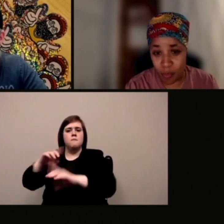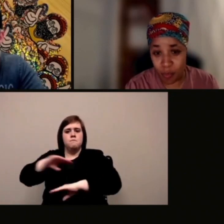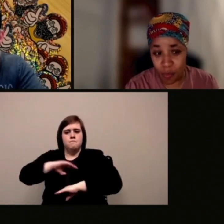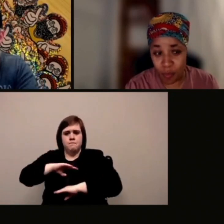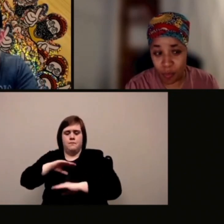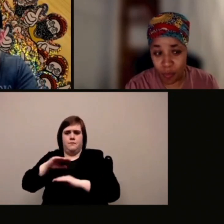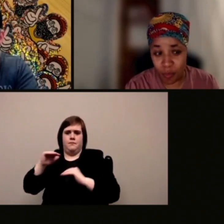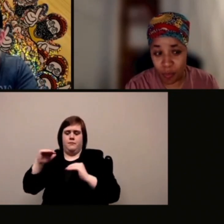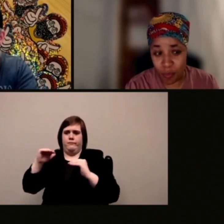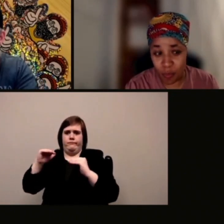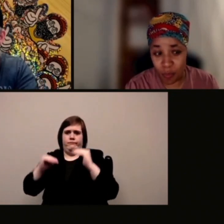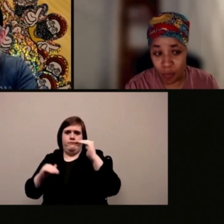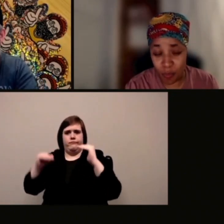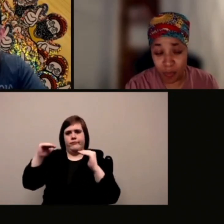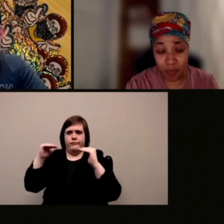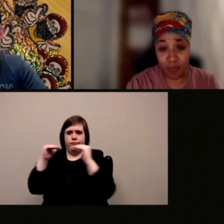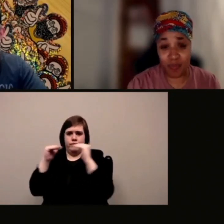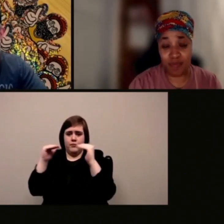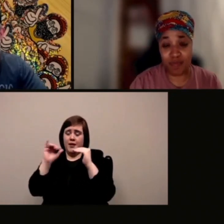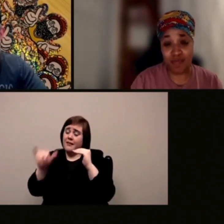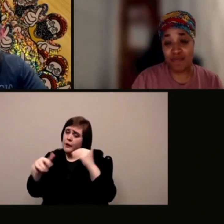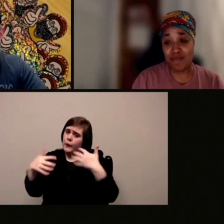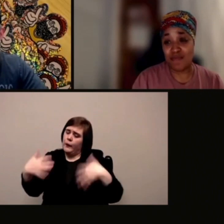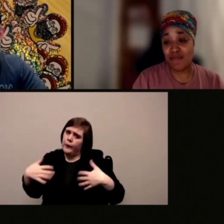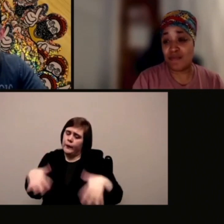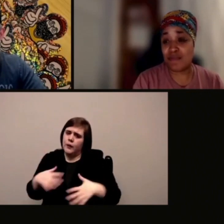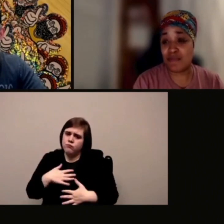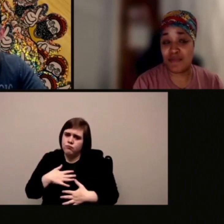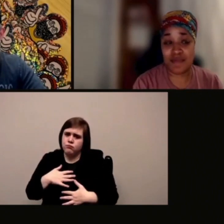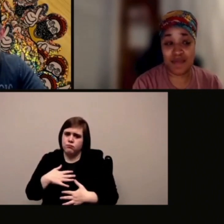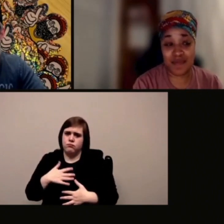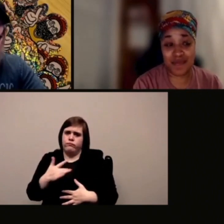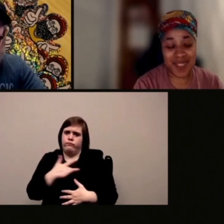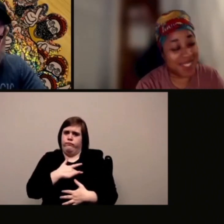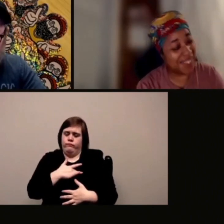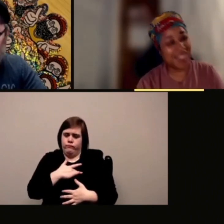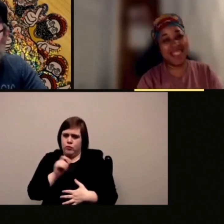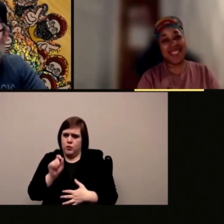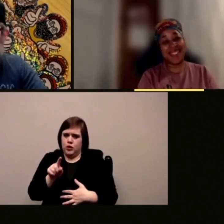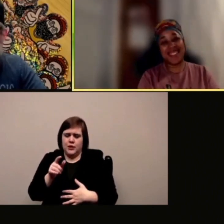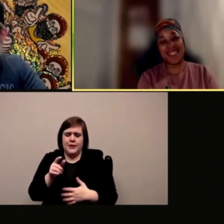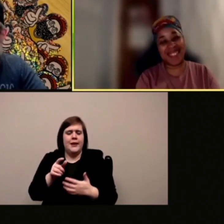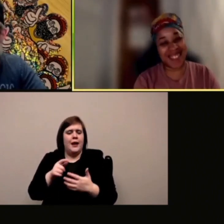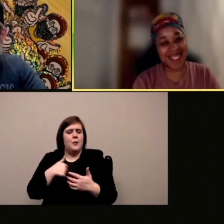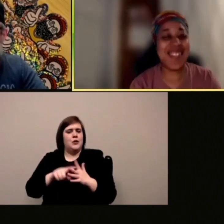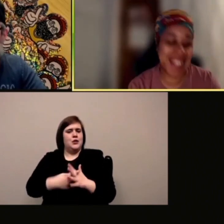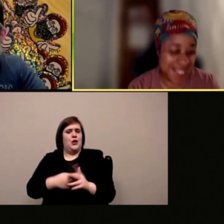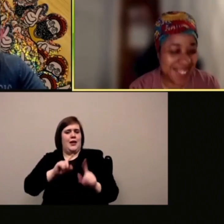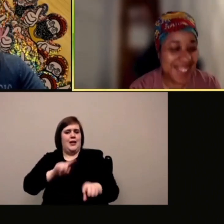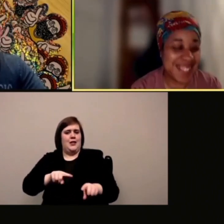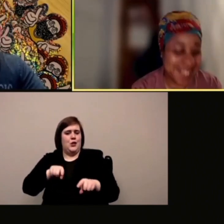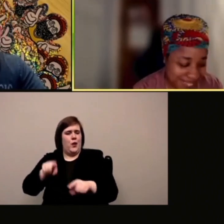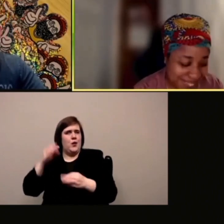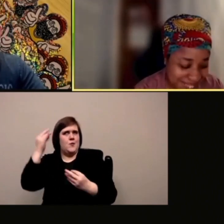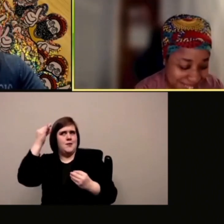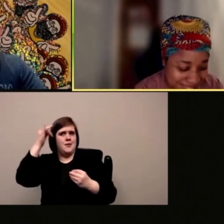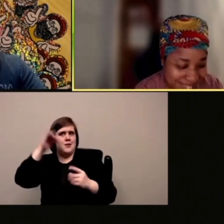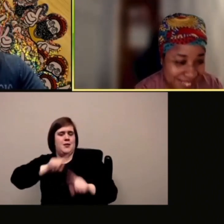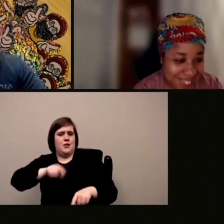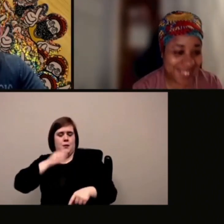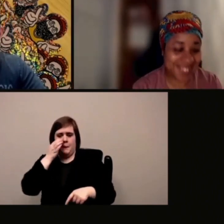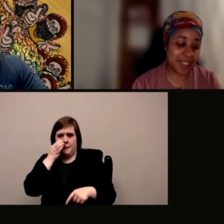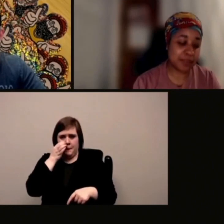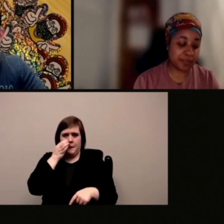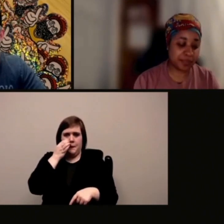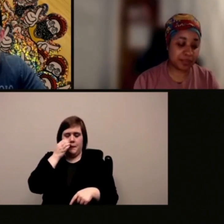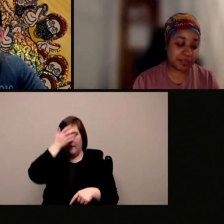It's a heavy question. I'm gonna start while you thinking about it. I'm gonna start. Okay. So what are some ways that